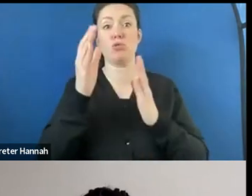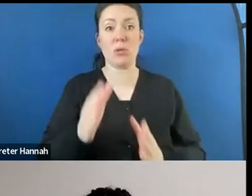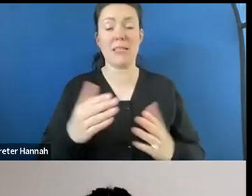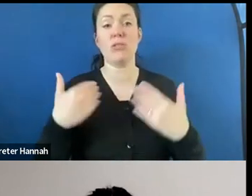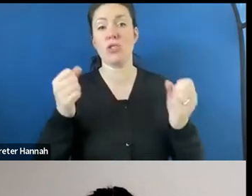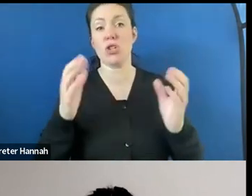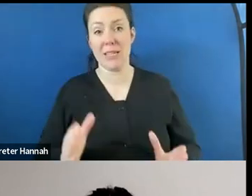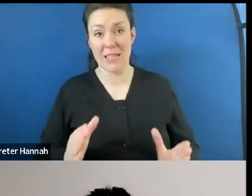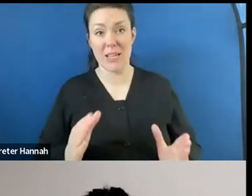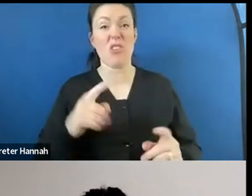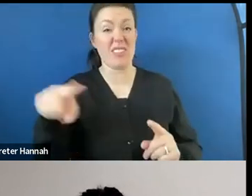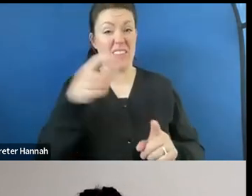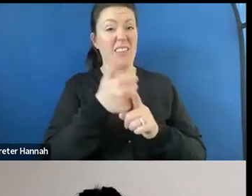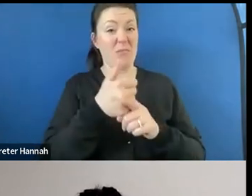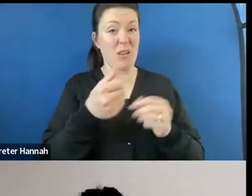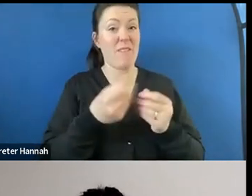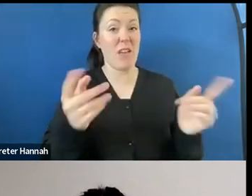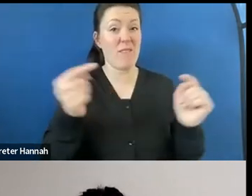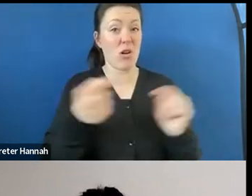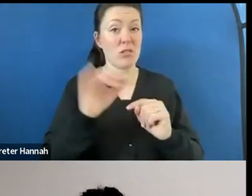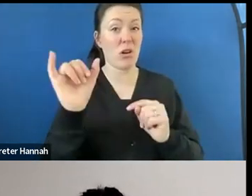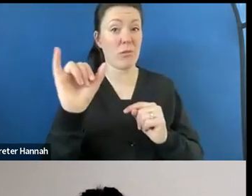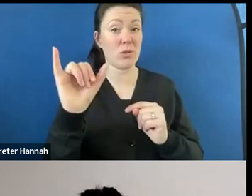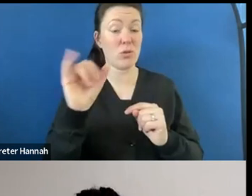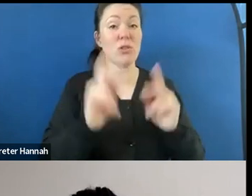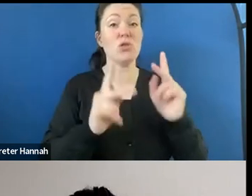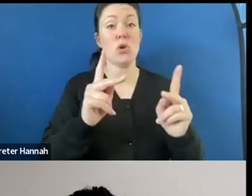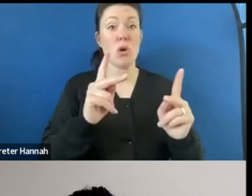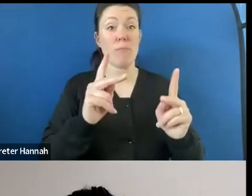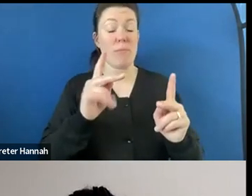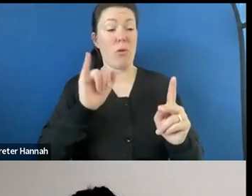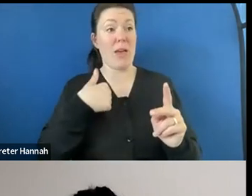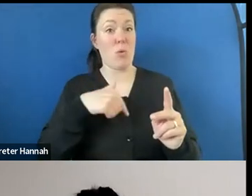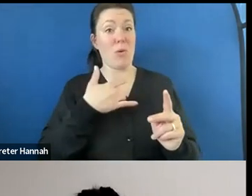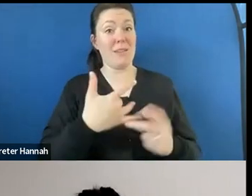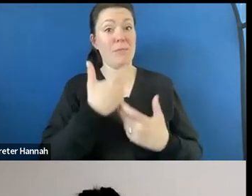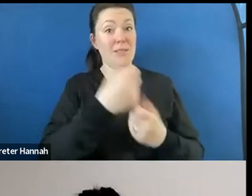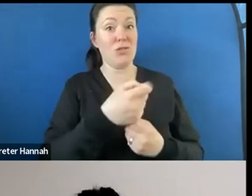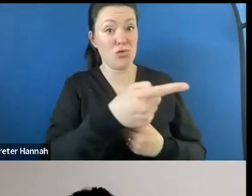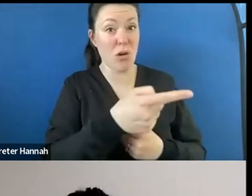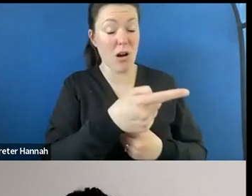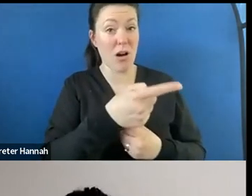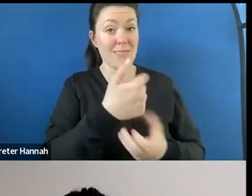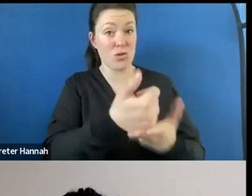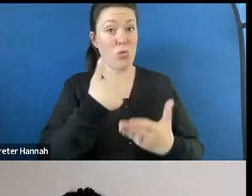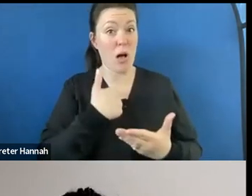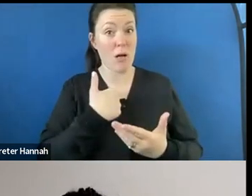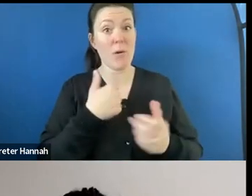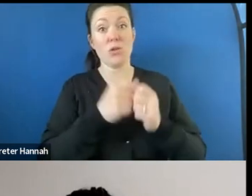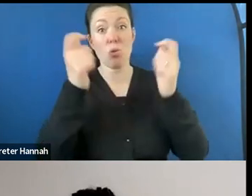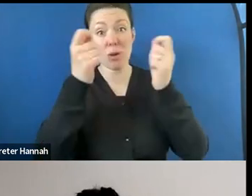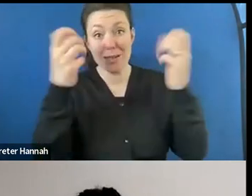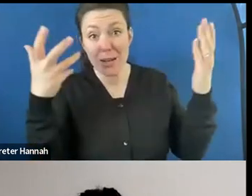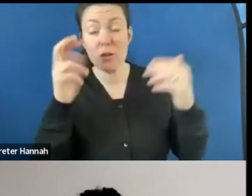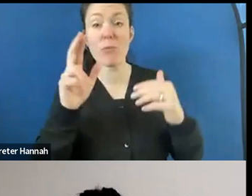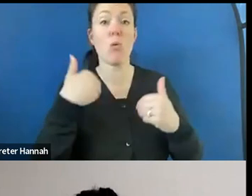right? And how when those folks who we turn to for trust, to have us help with ceremony or be in